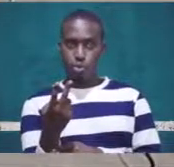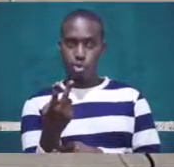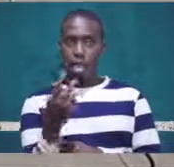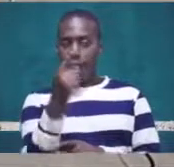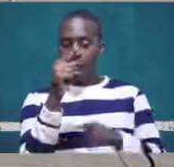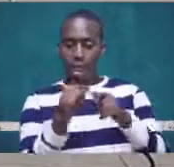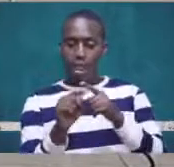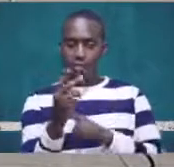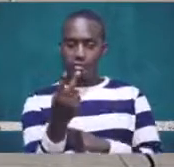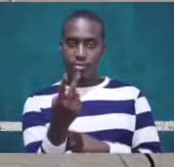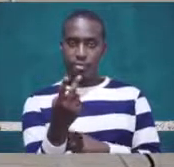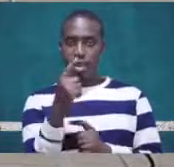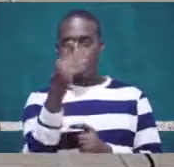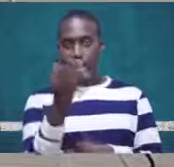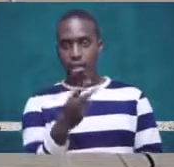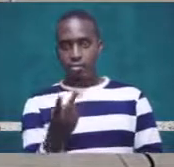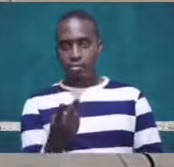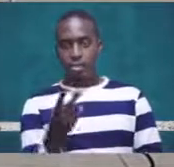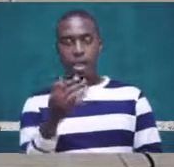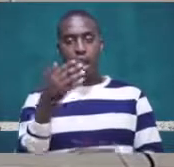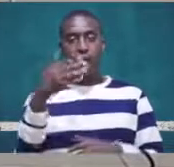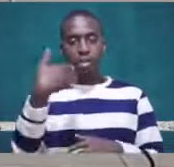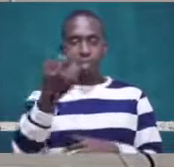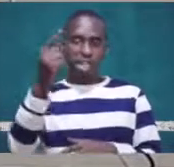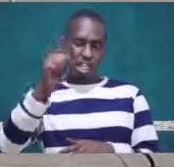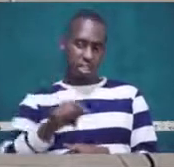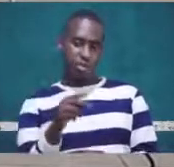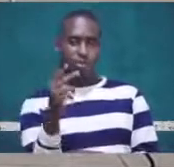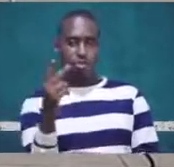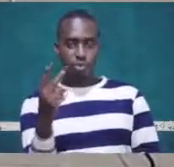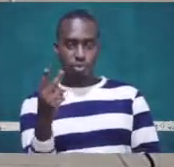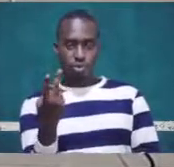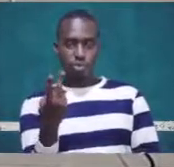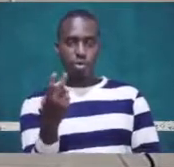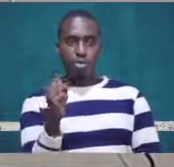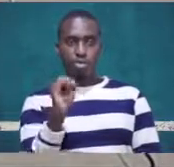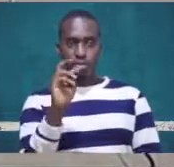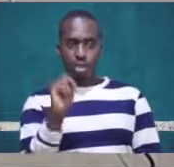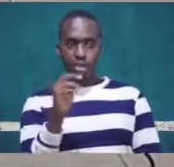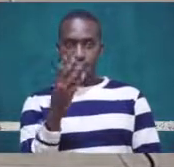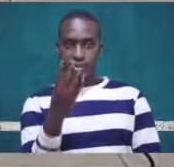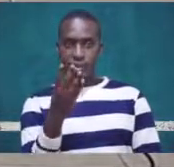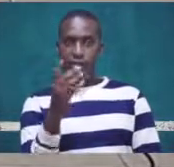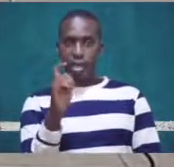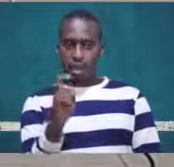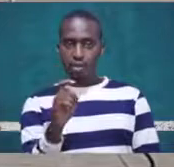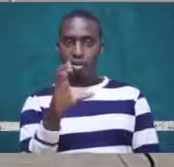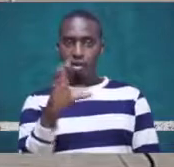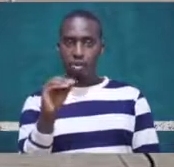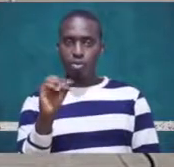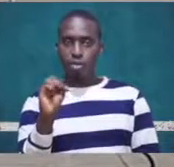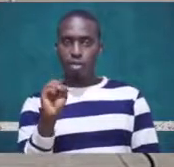a half, then integral of 2 sine 4x